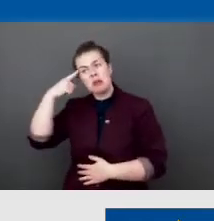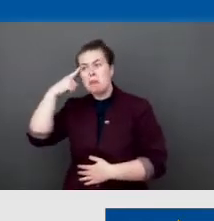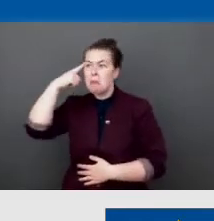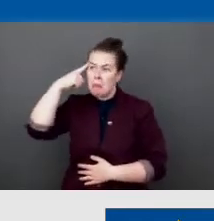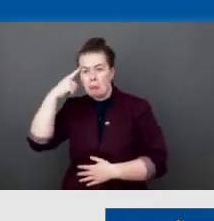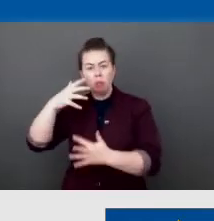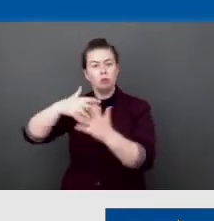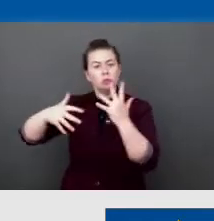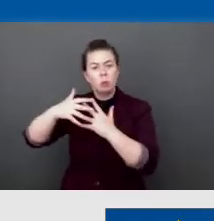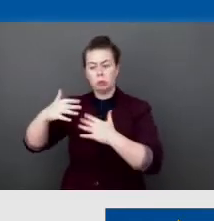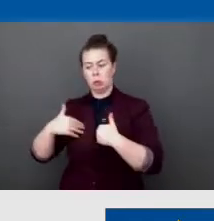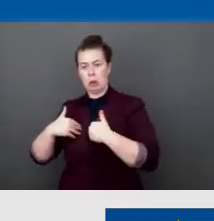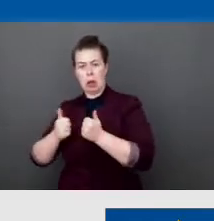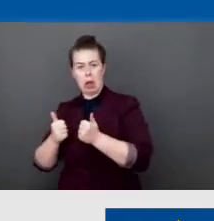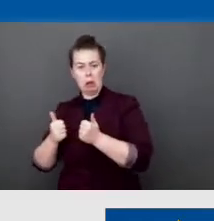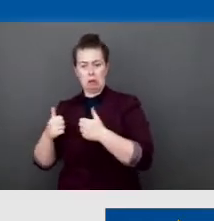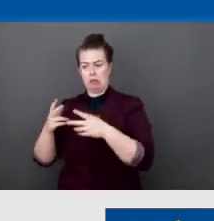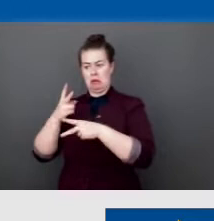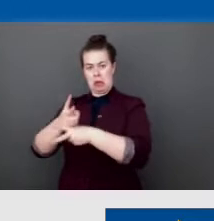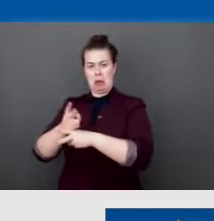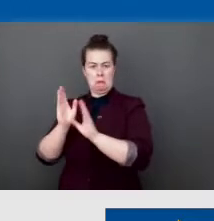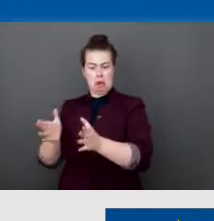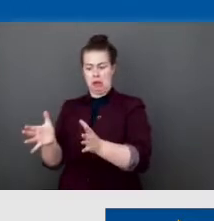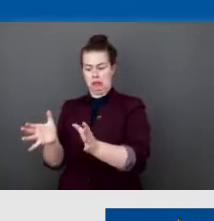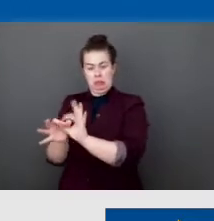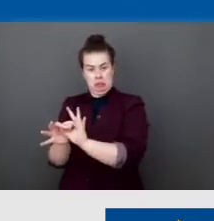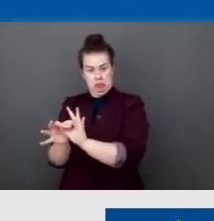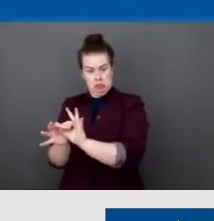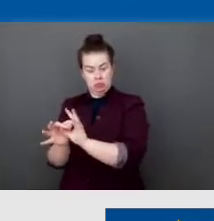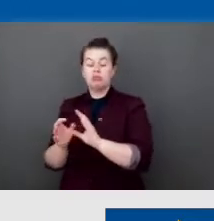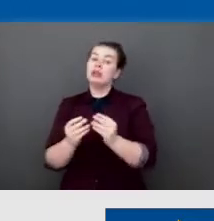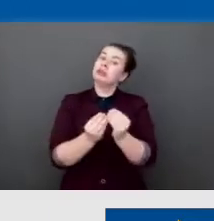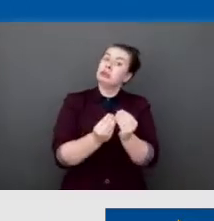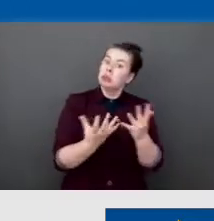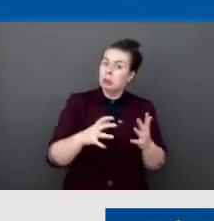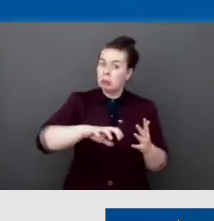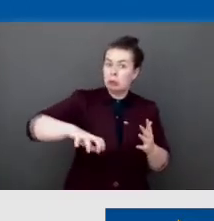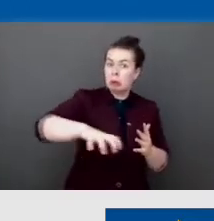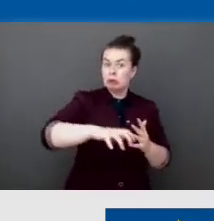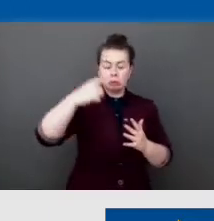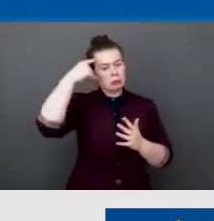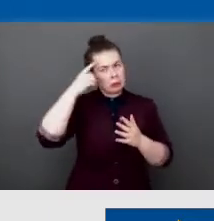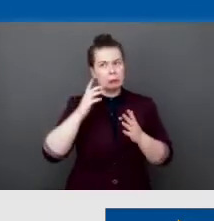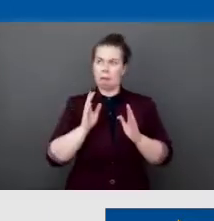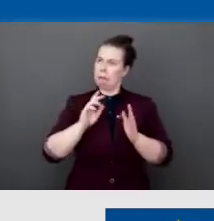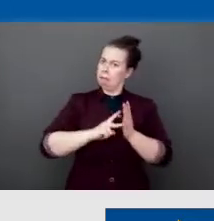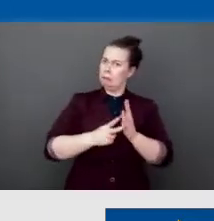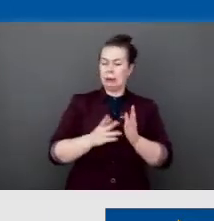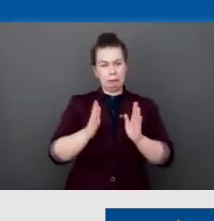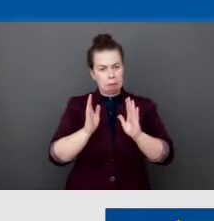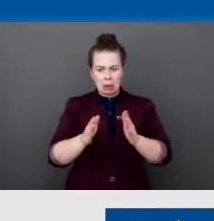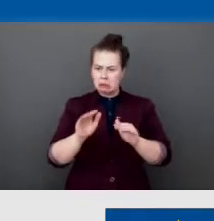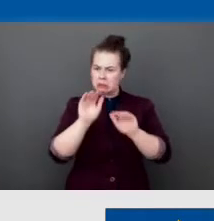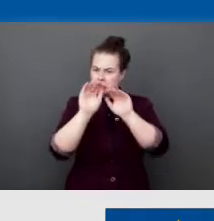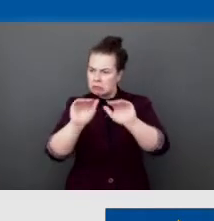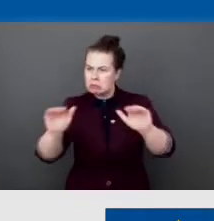system, health and social care, or acute and primary care, and for others, it means a partnership between providers,